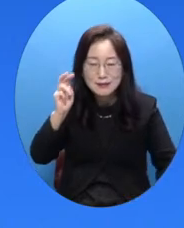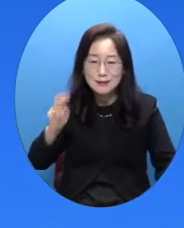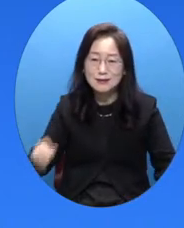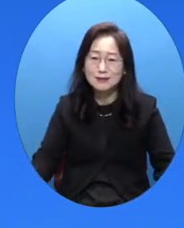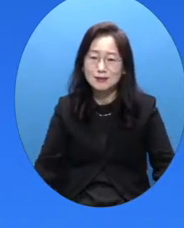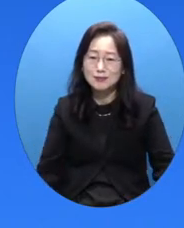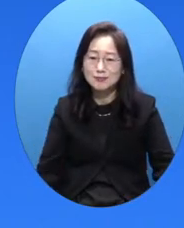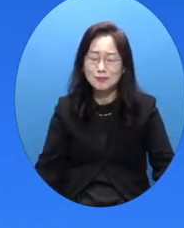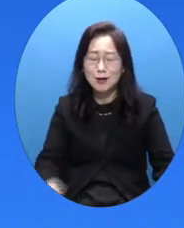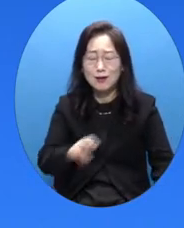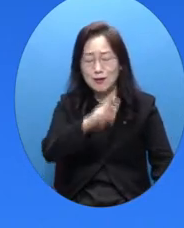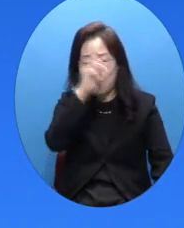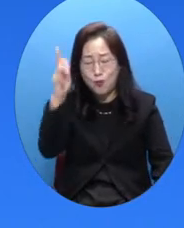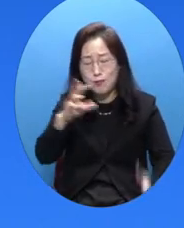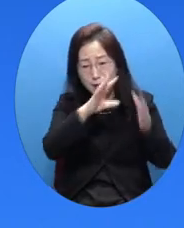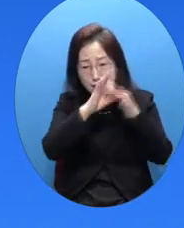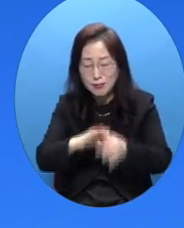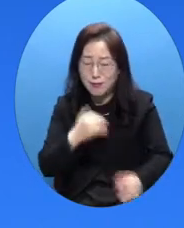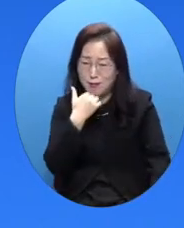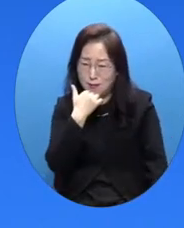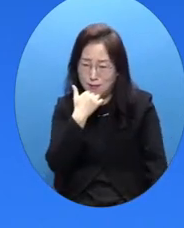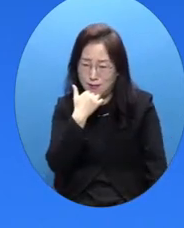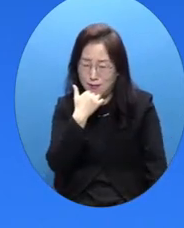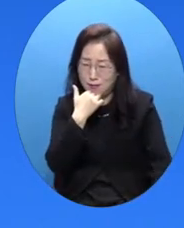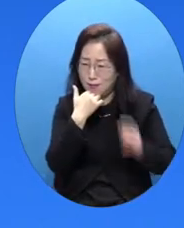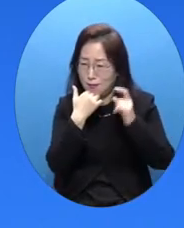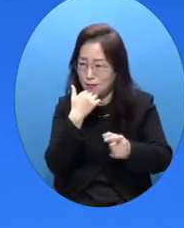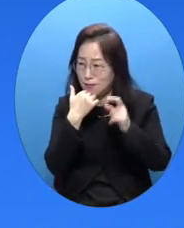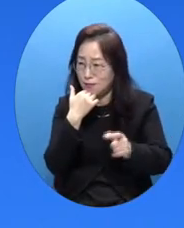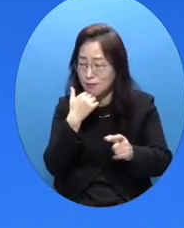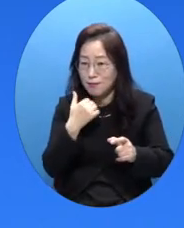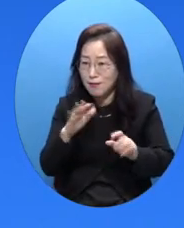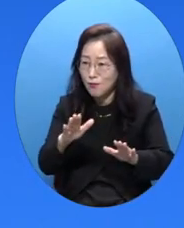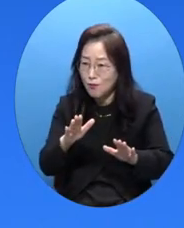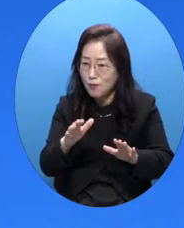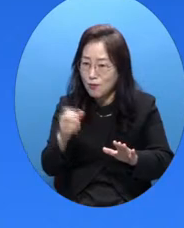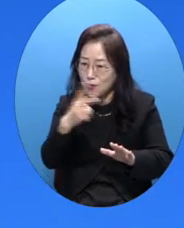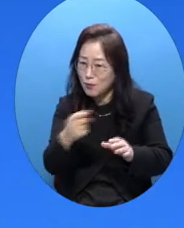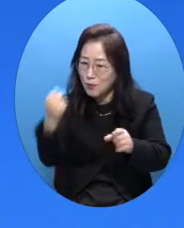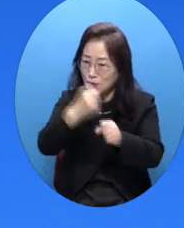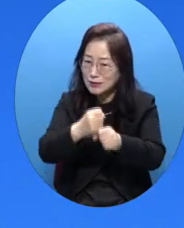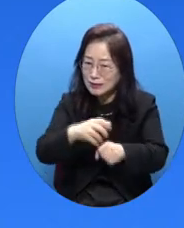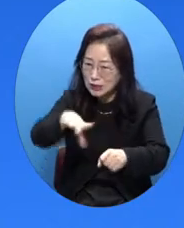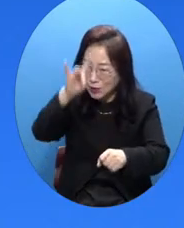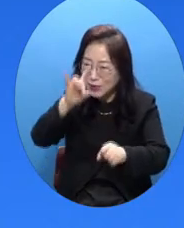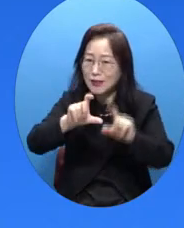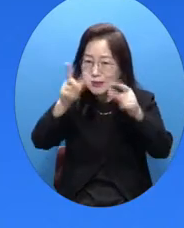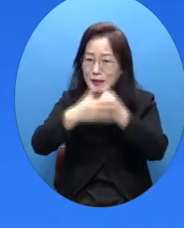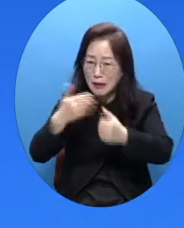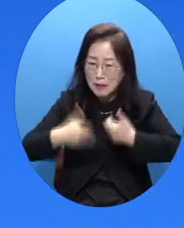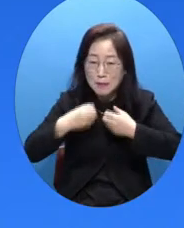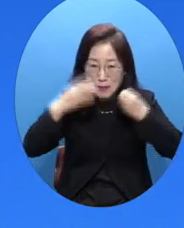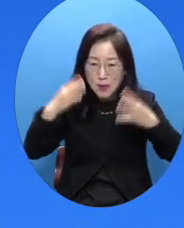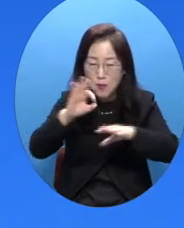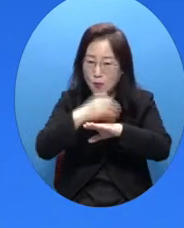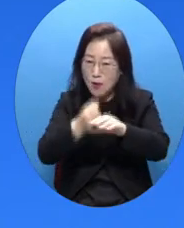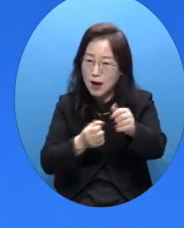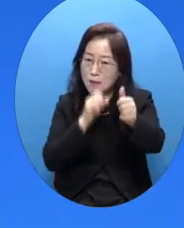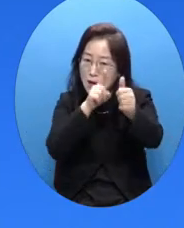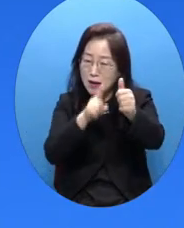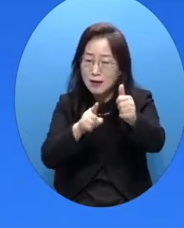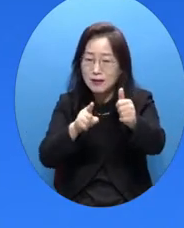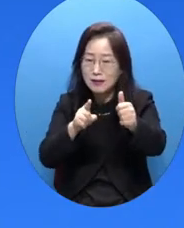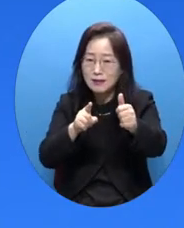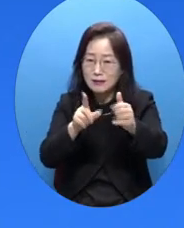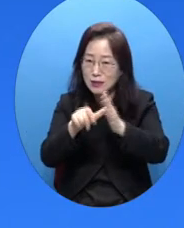Joseph thought that oh maybe they're busy taking care of business out in the palace maybe I just need to wait for